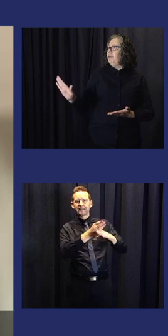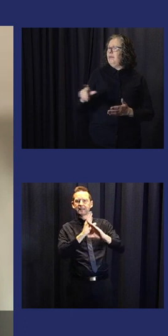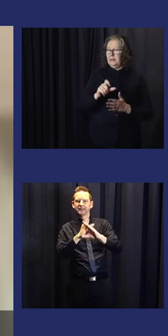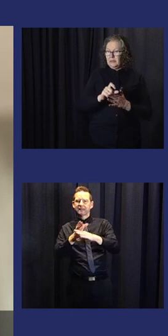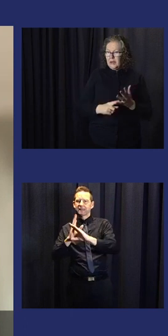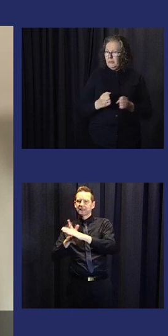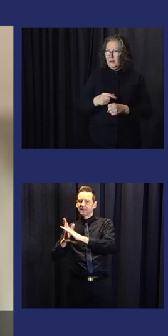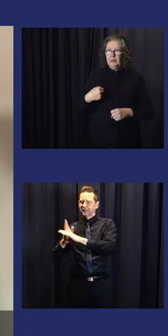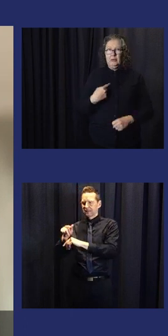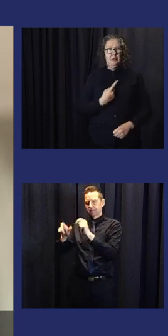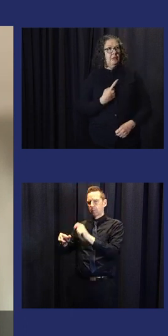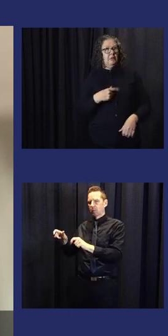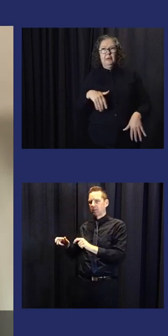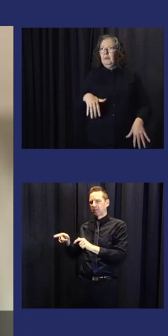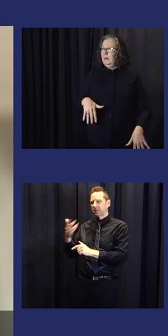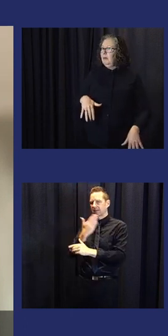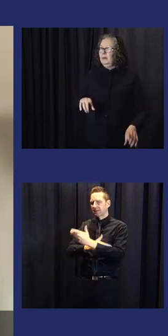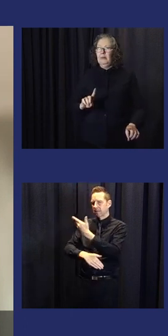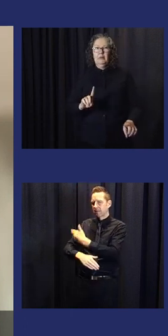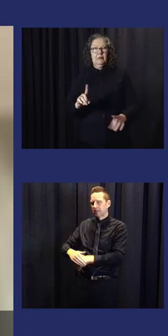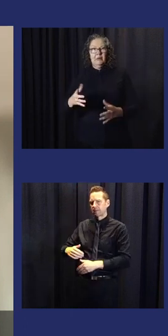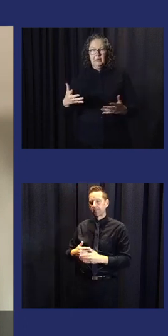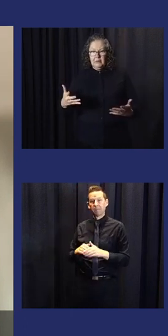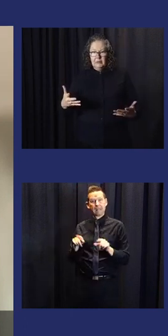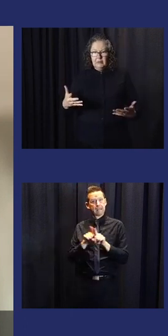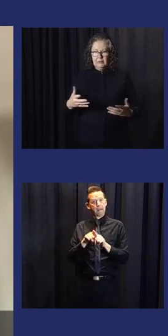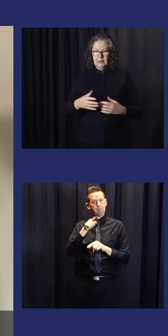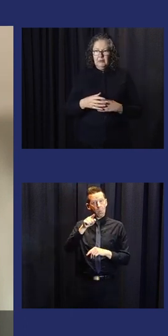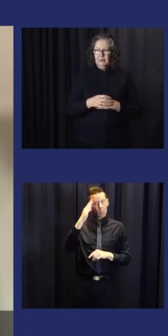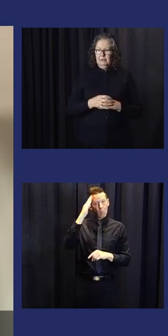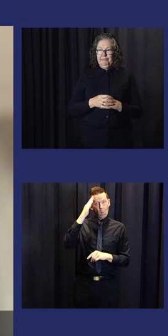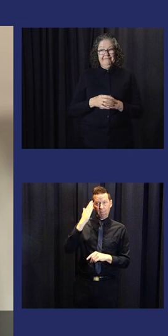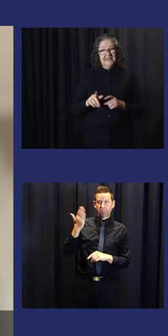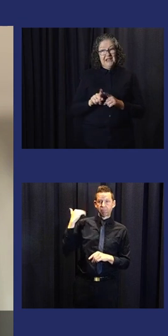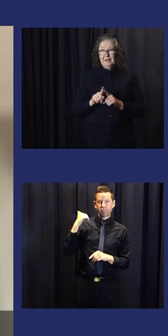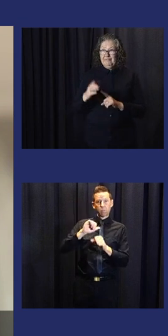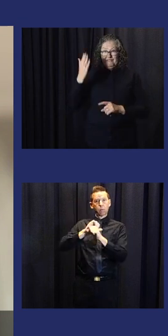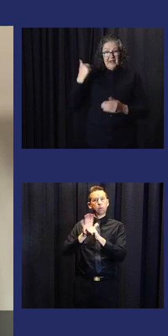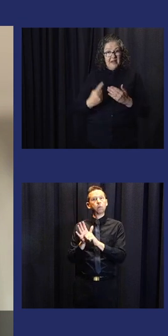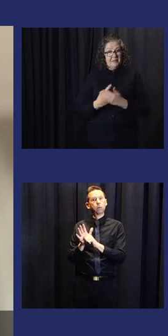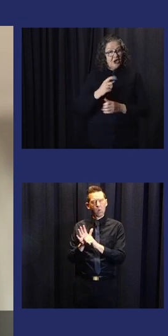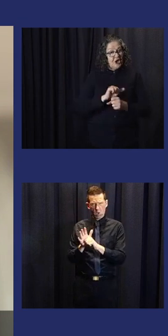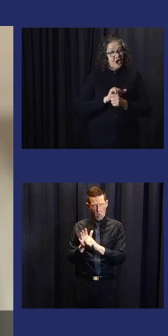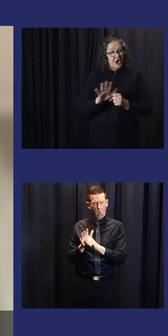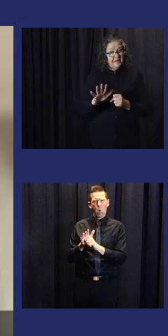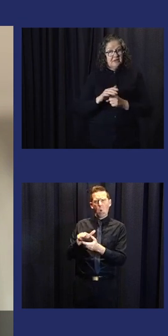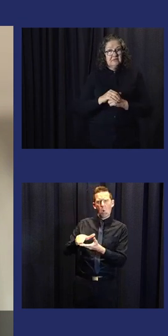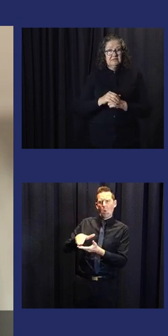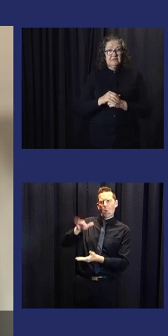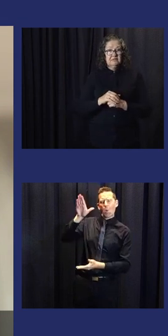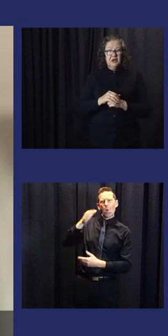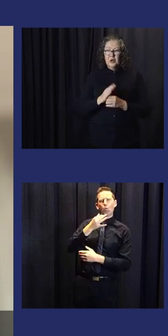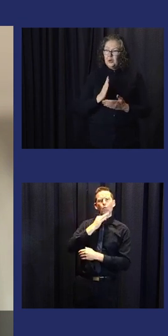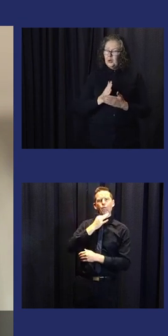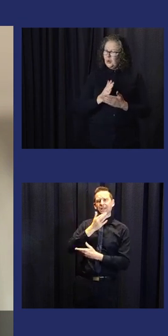with disability were the situations like in the pandemic that created the greatest